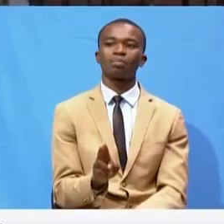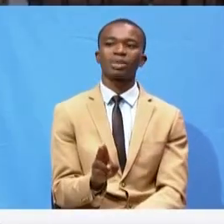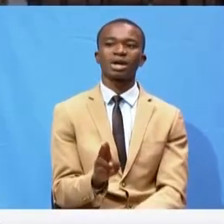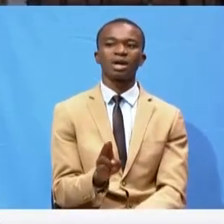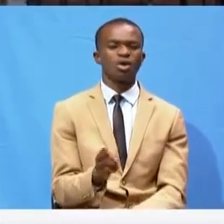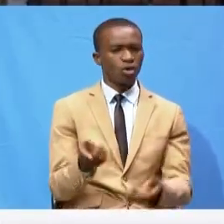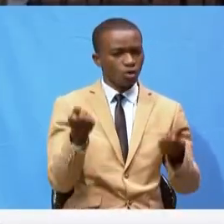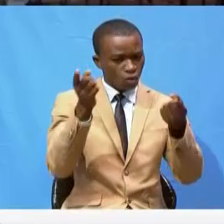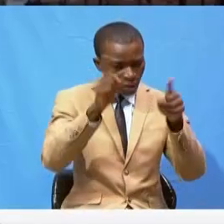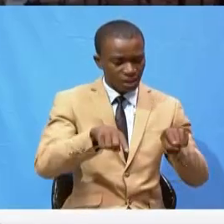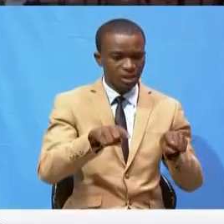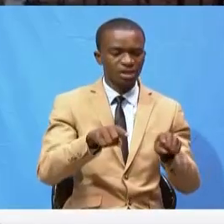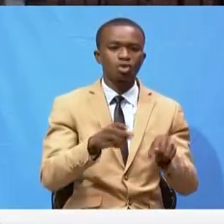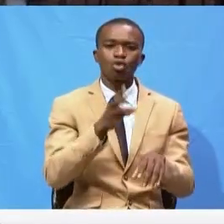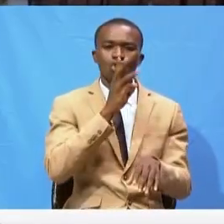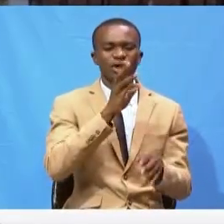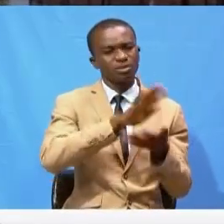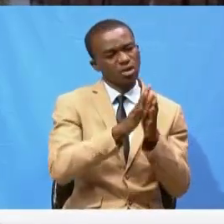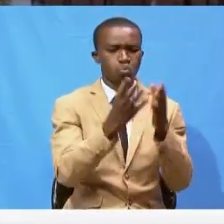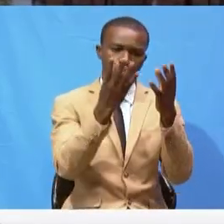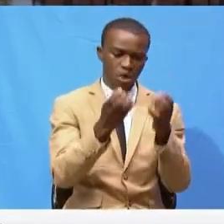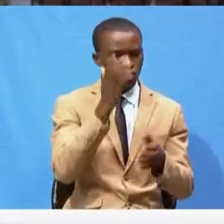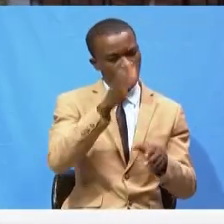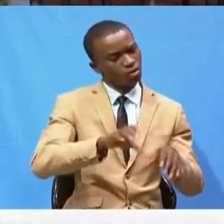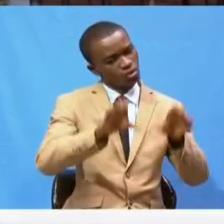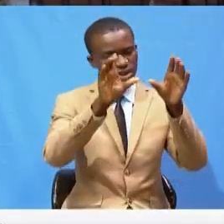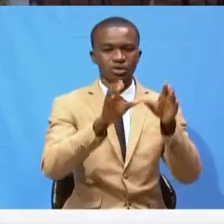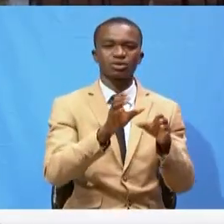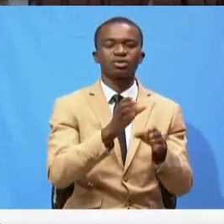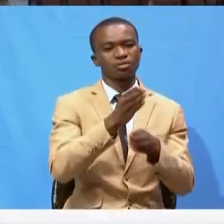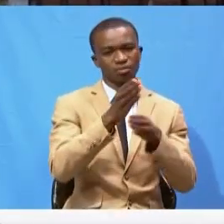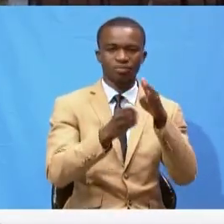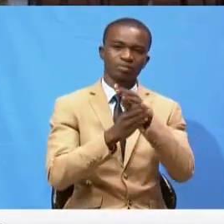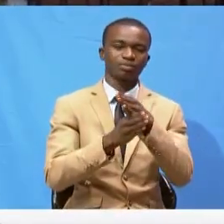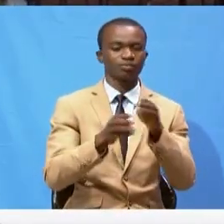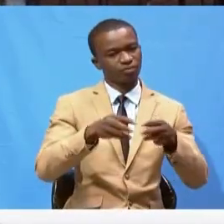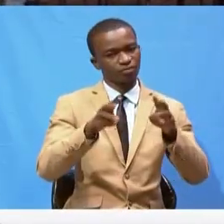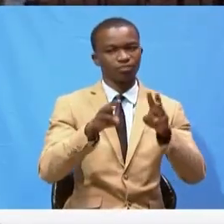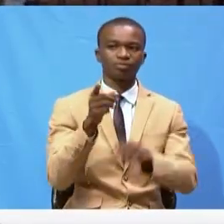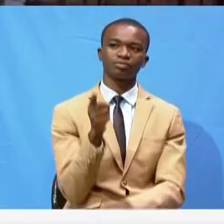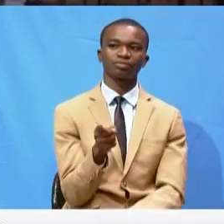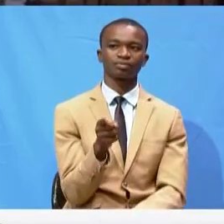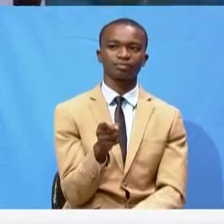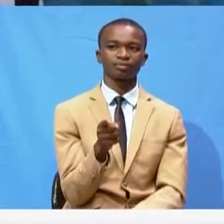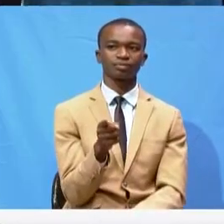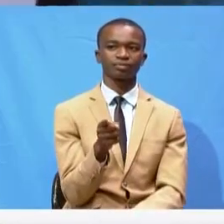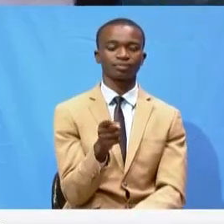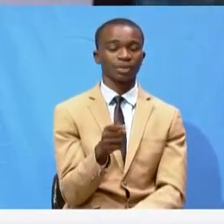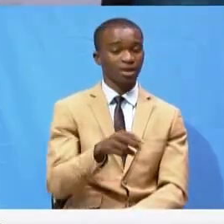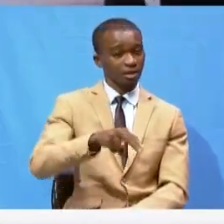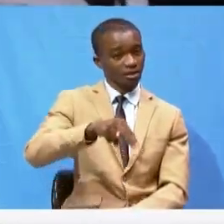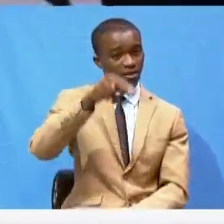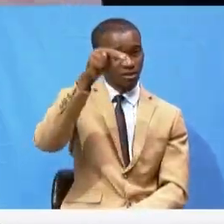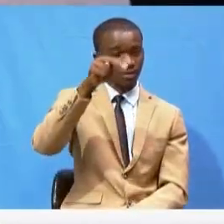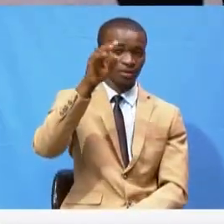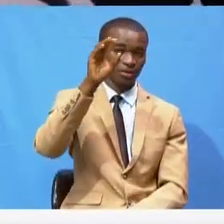has receded. So what is remaining here is a market shed, which will accommodate 360 traders. A Northern Province